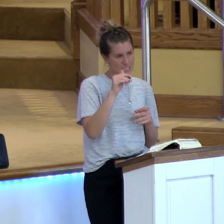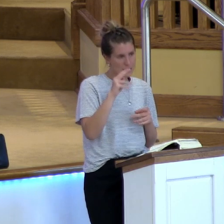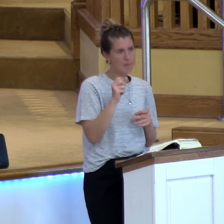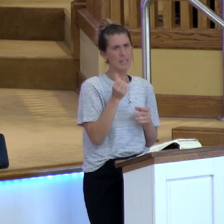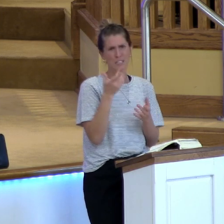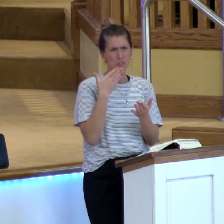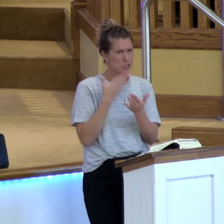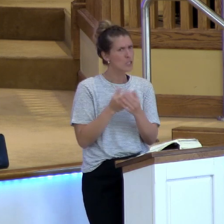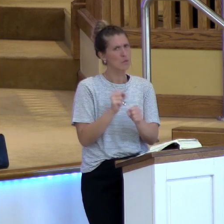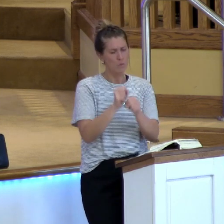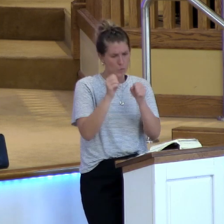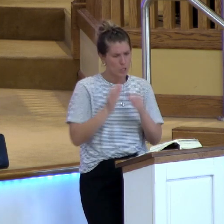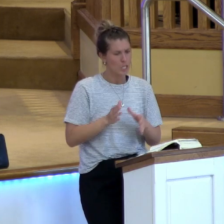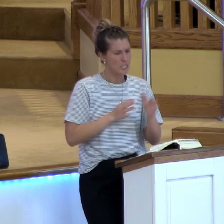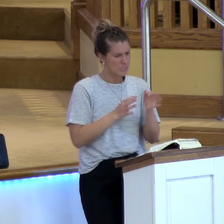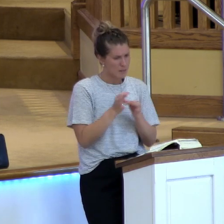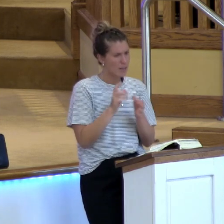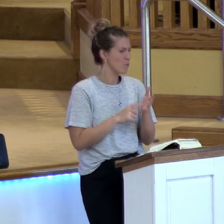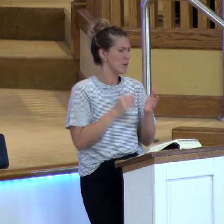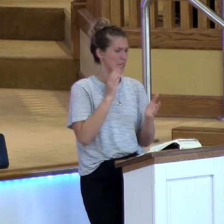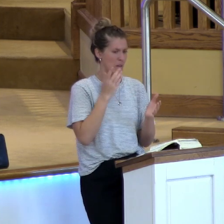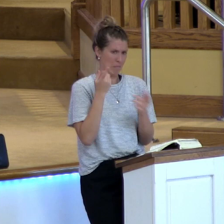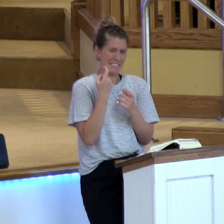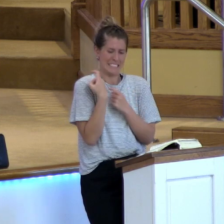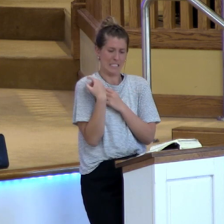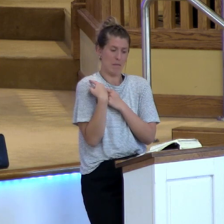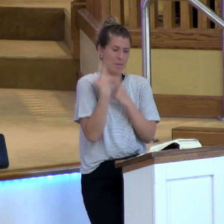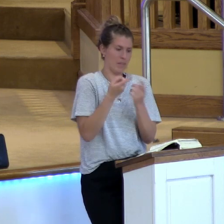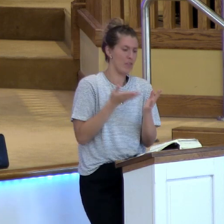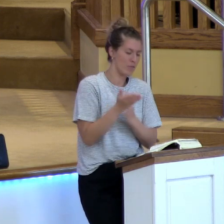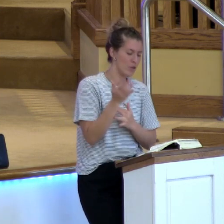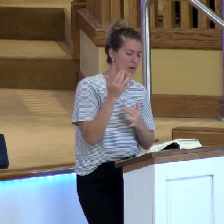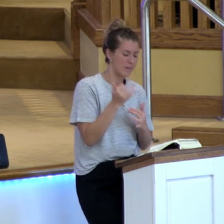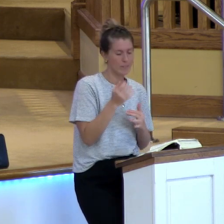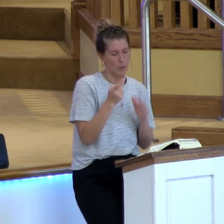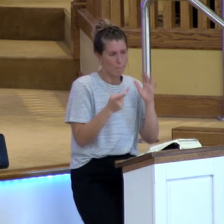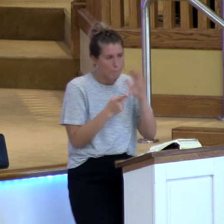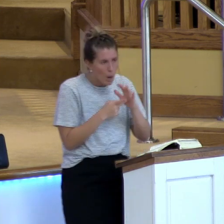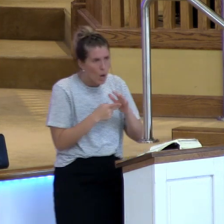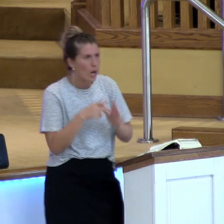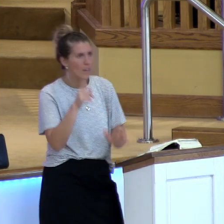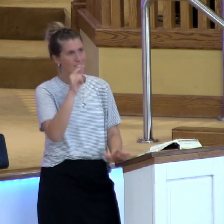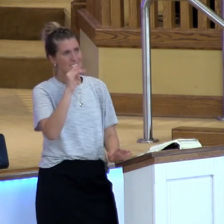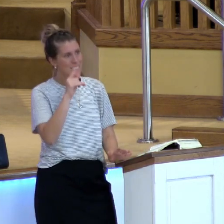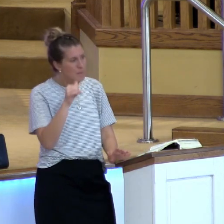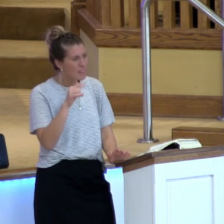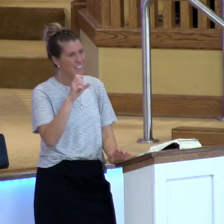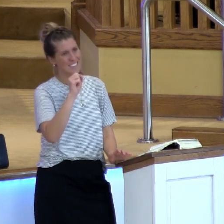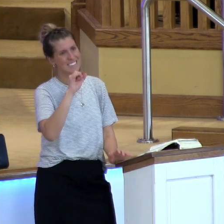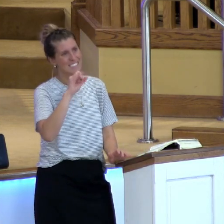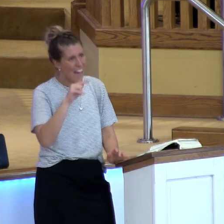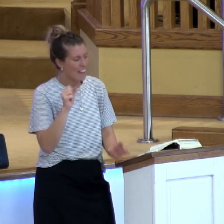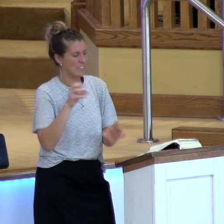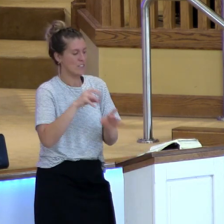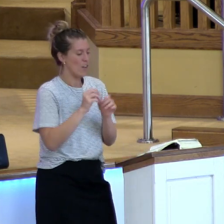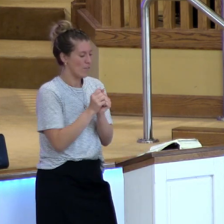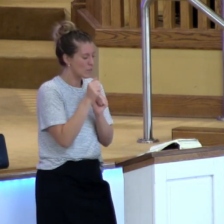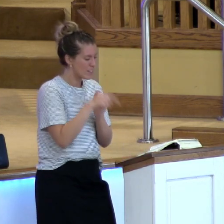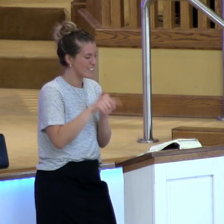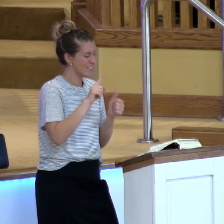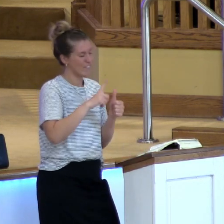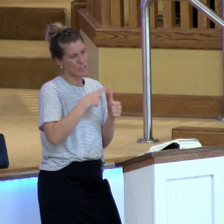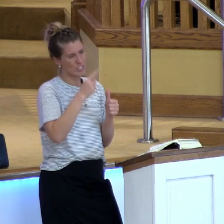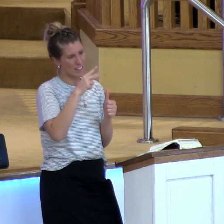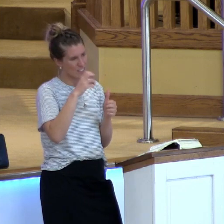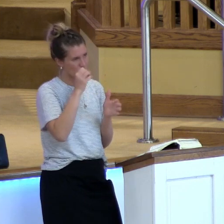Timothy's going to teach you, he's been through. And by the way, again, Timothy and Paul and Silas and all this crowd, remember Silas was a part of this in 1 Thessalonians chapter